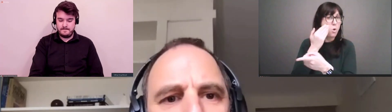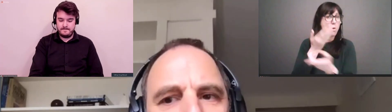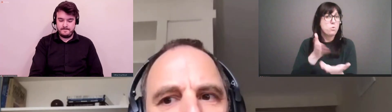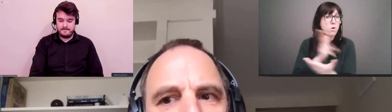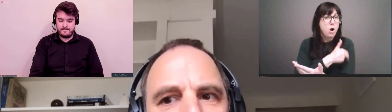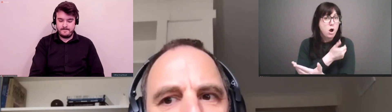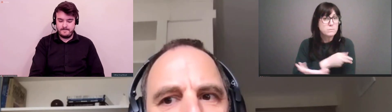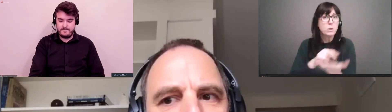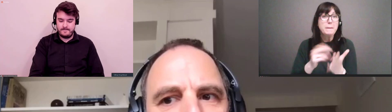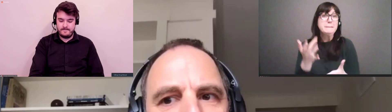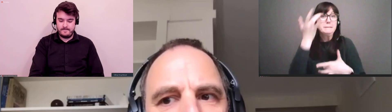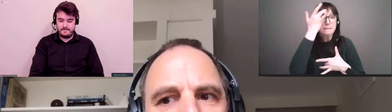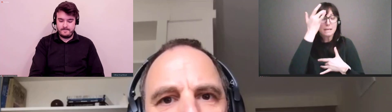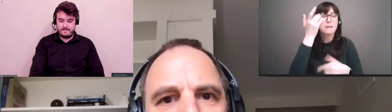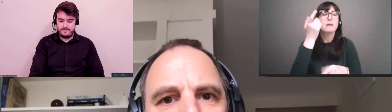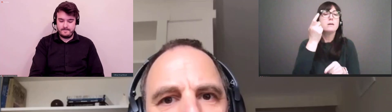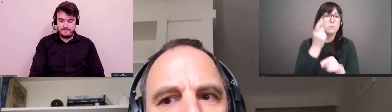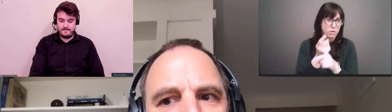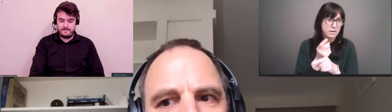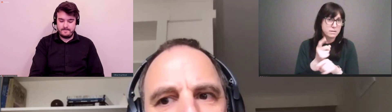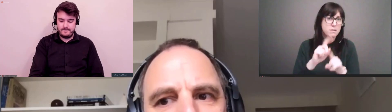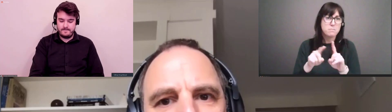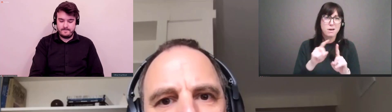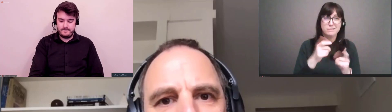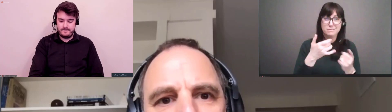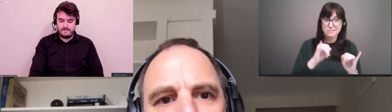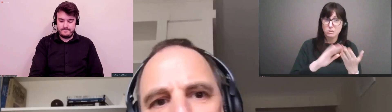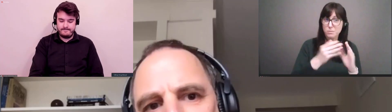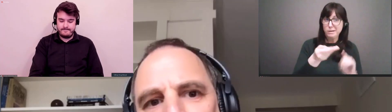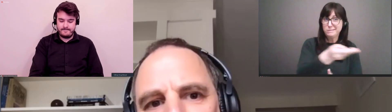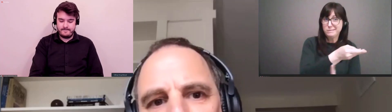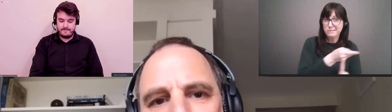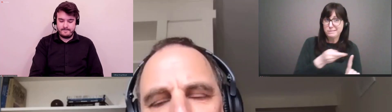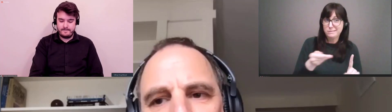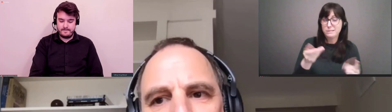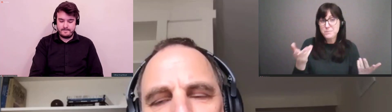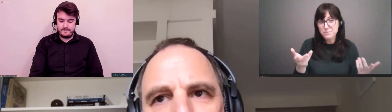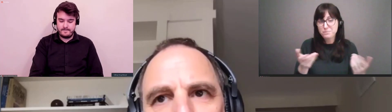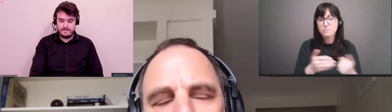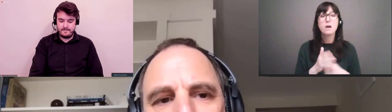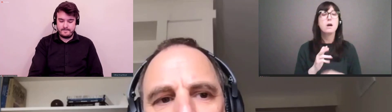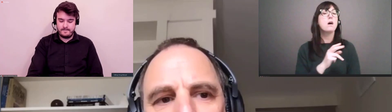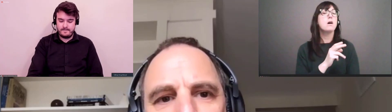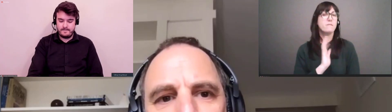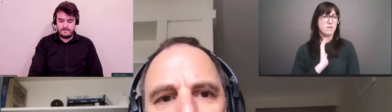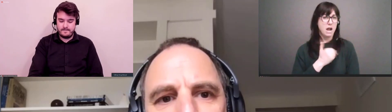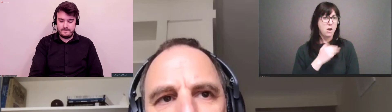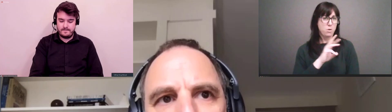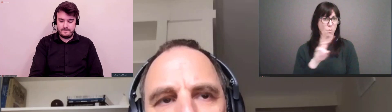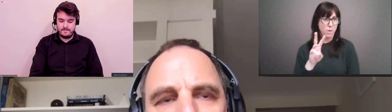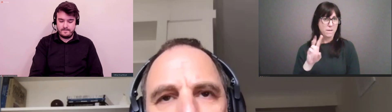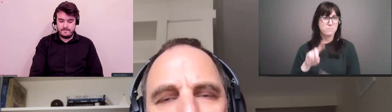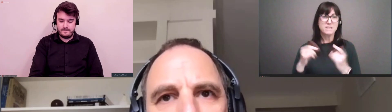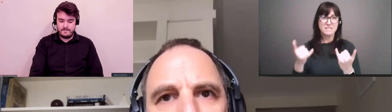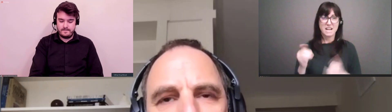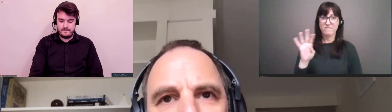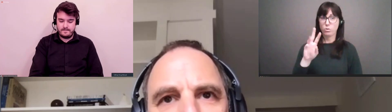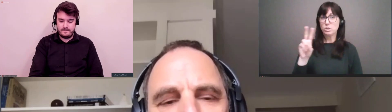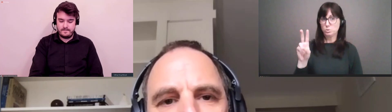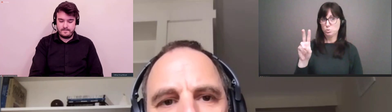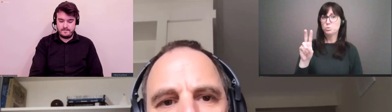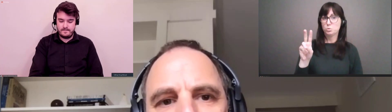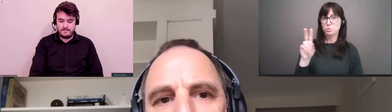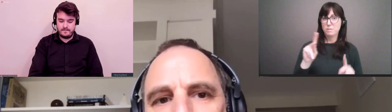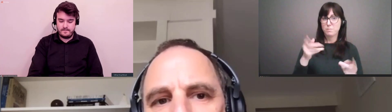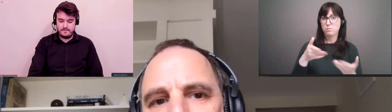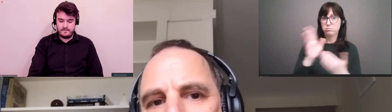that are being tested. And for hospitals, we're still seeing an increase. You can see it on the website as well, but 42 today. We're seeing